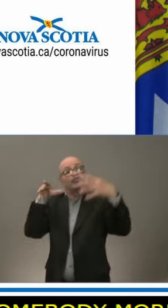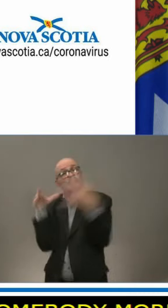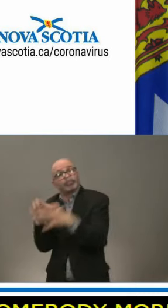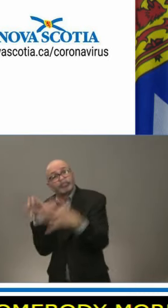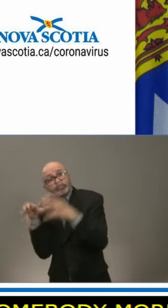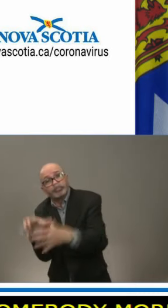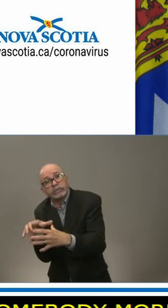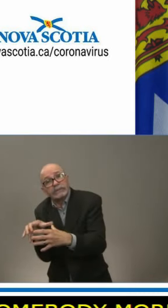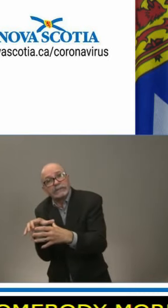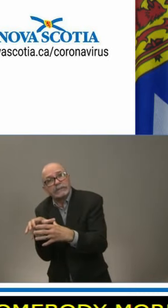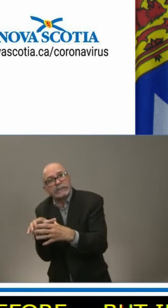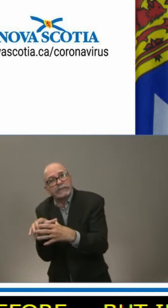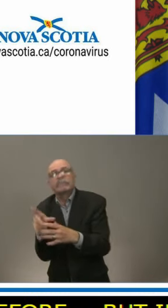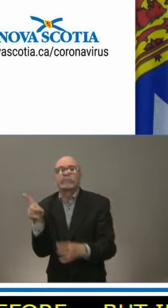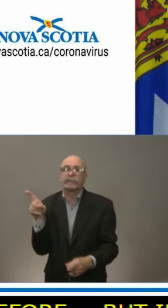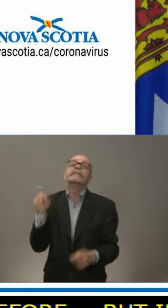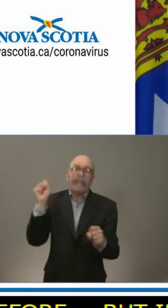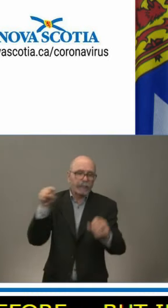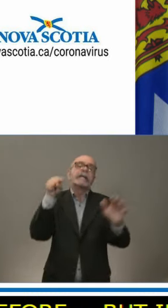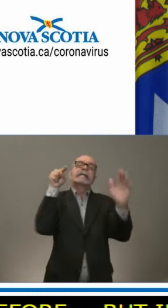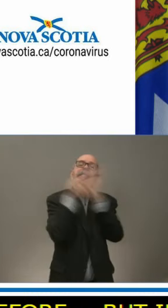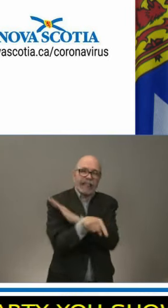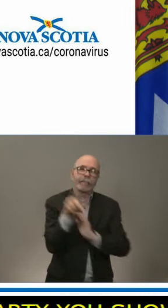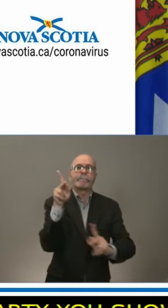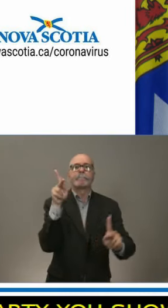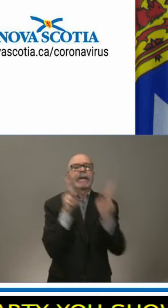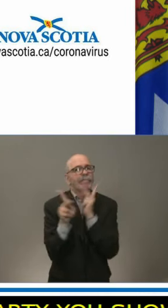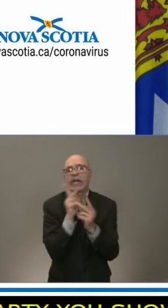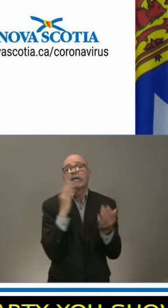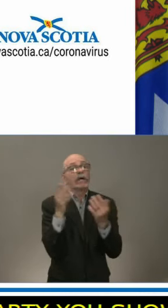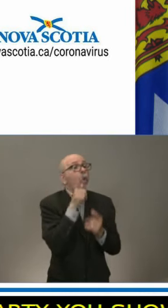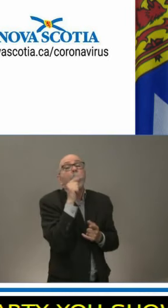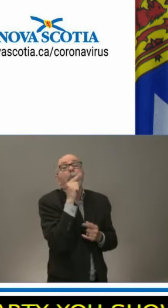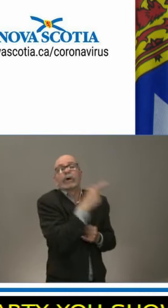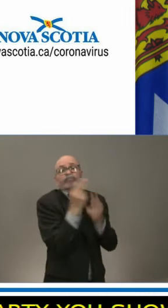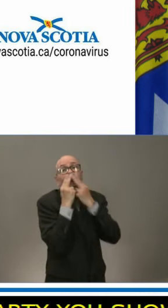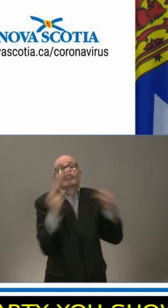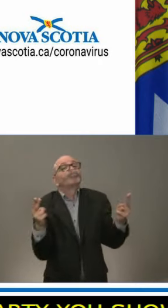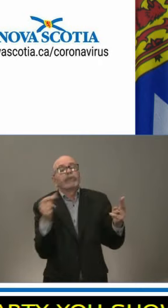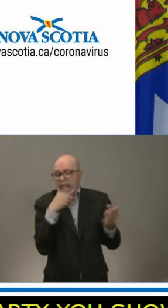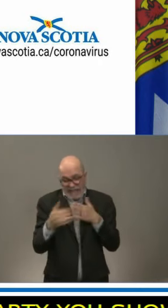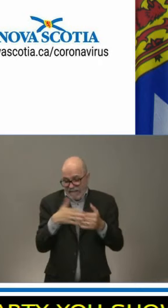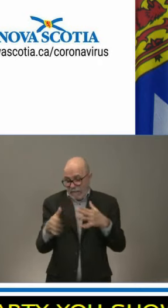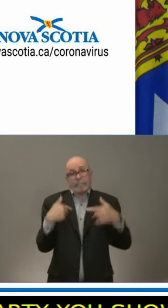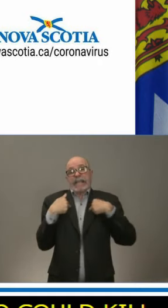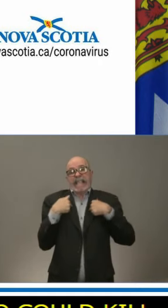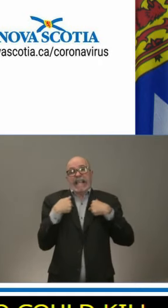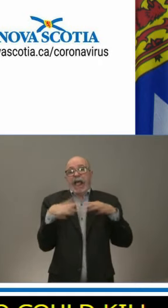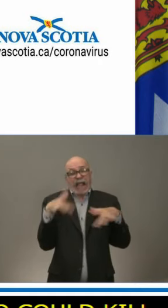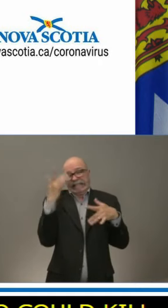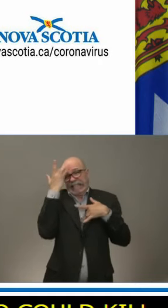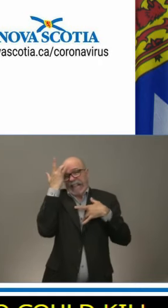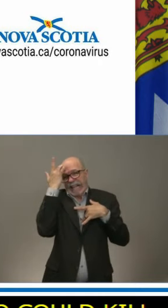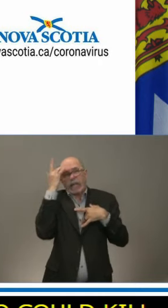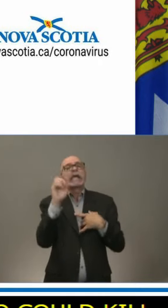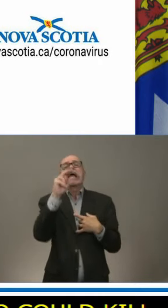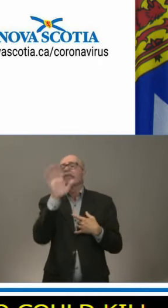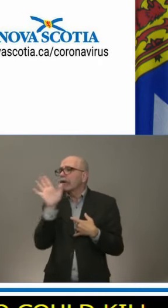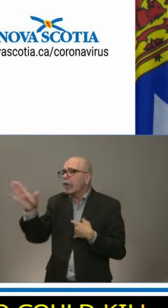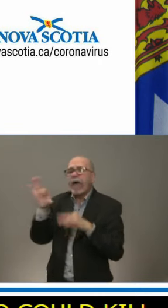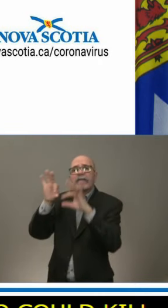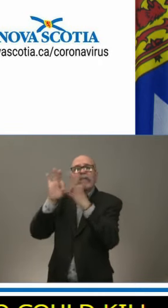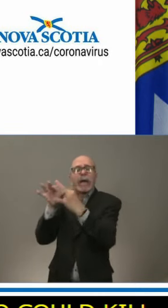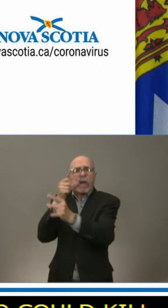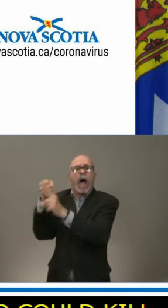kill. You might not get sick, as Dr. Strang just explained, but someone in your family or your neighborhood or